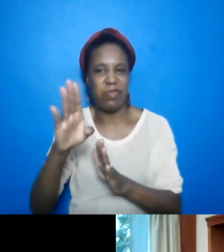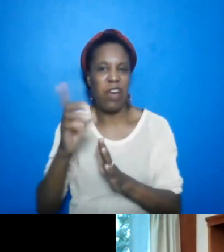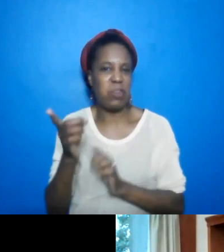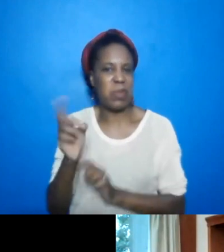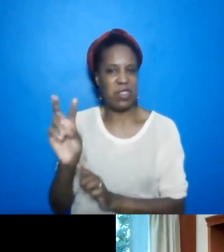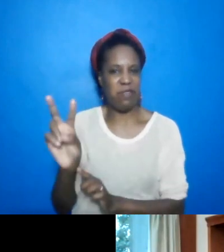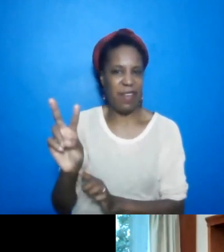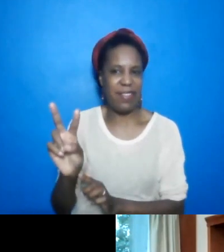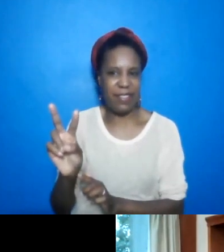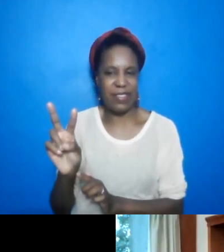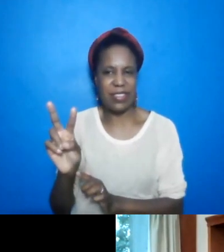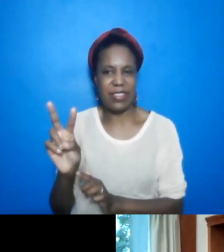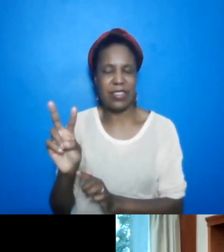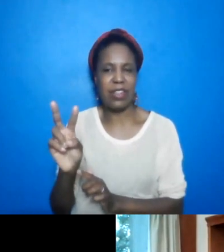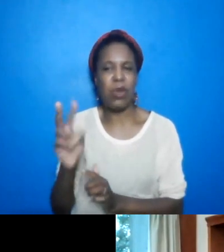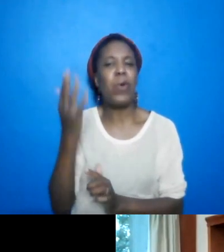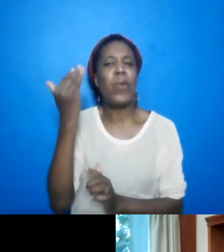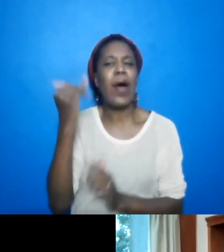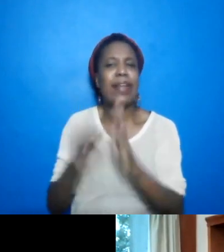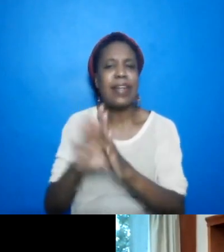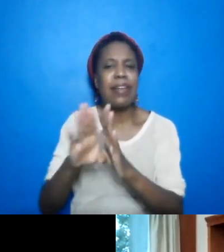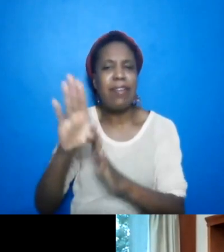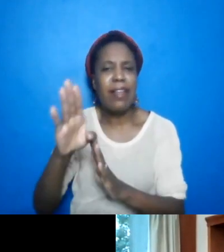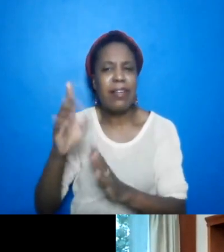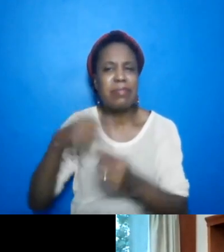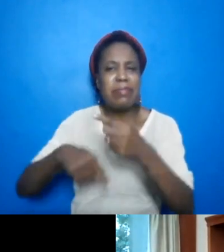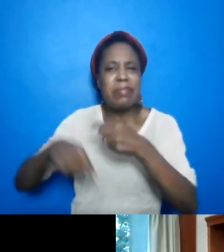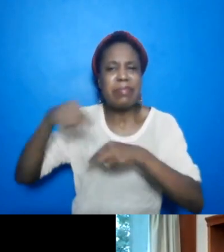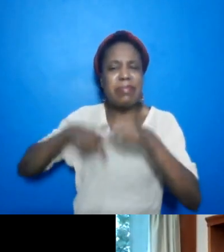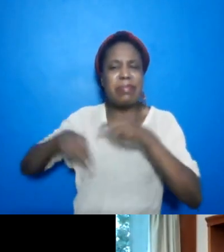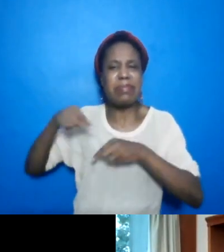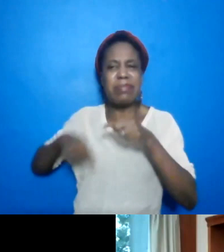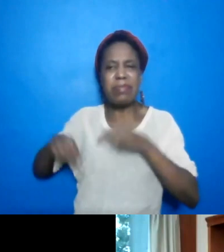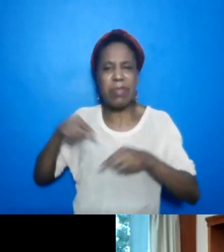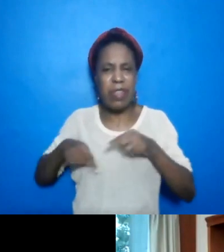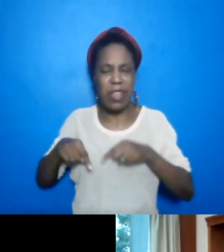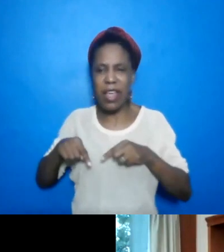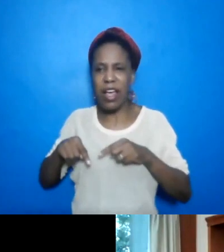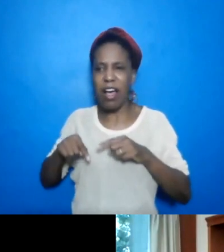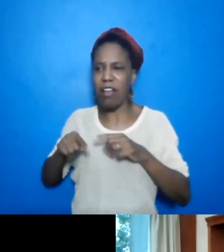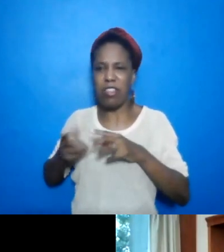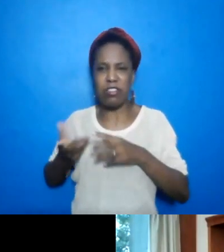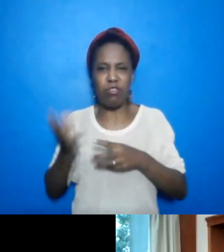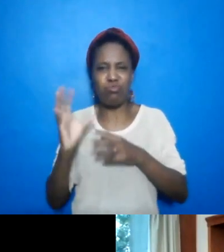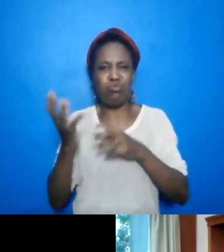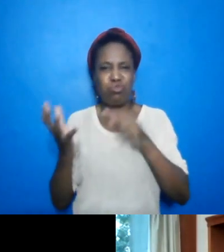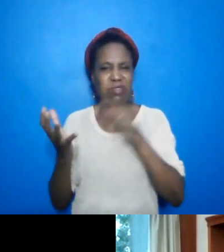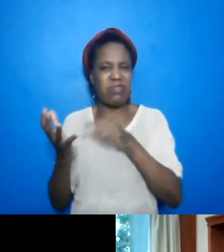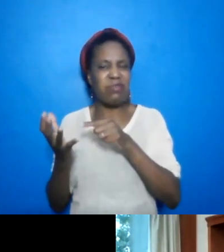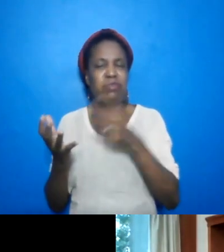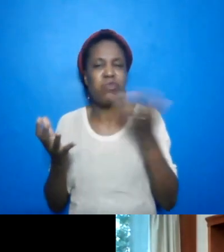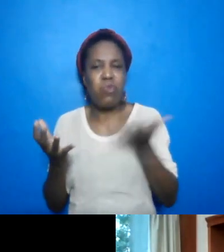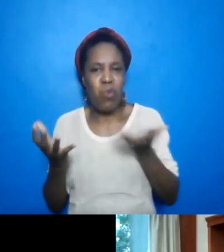obscured, like that. So while transformative justice may, in fact, Mimi